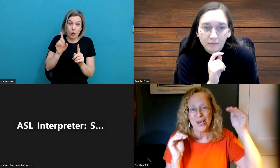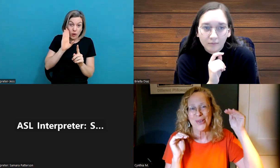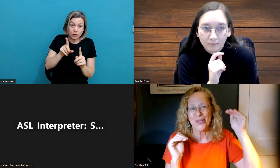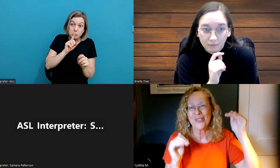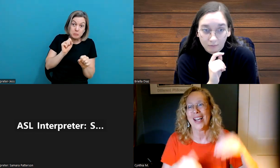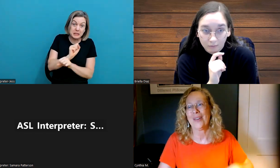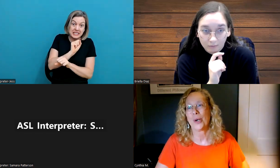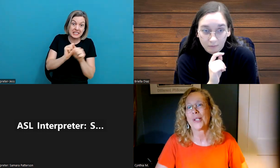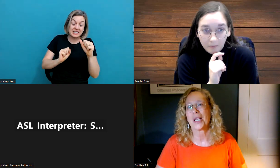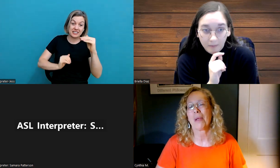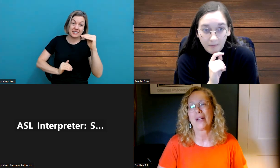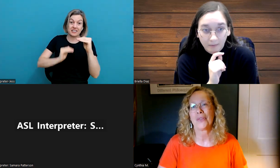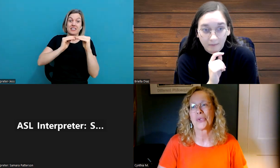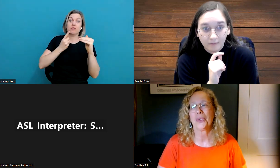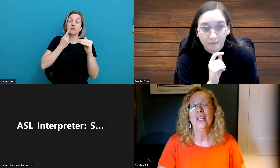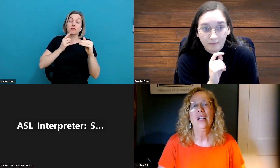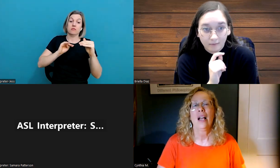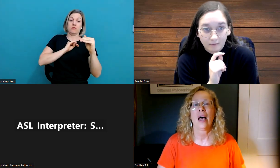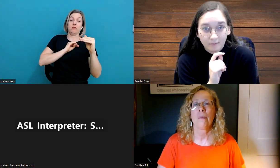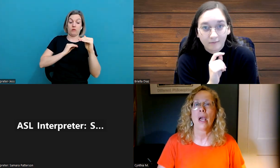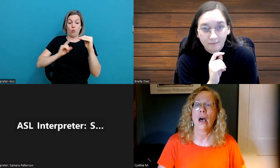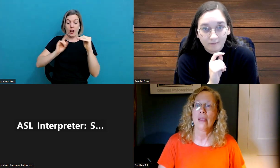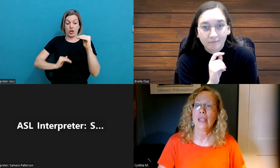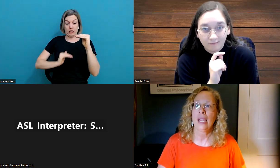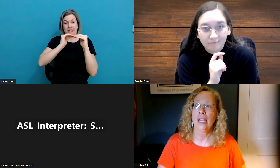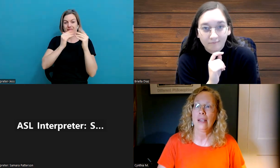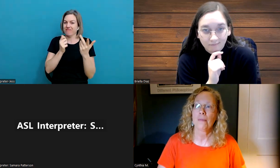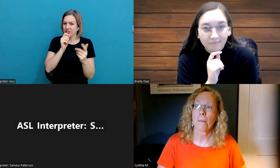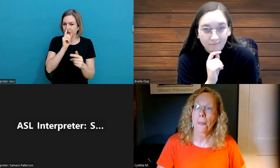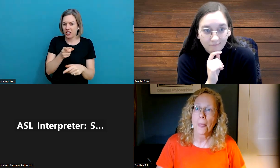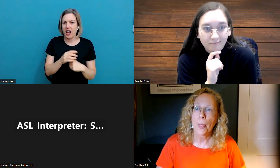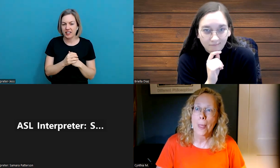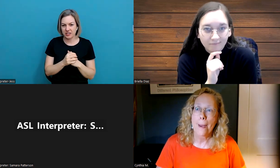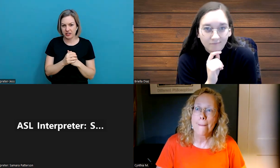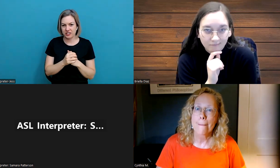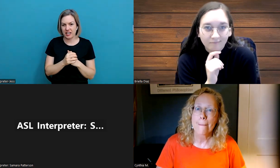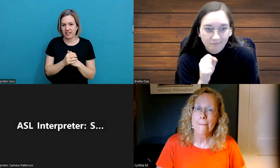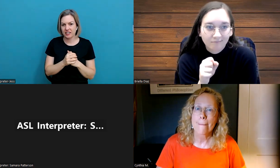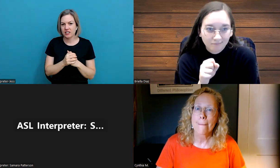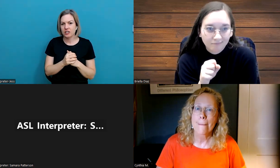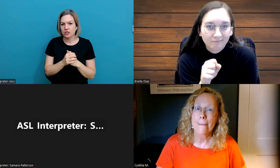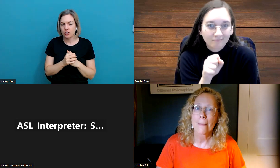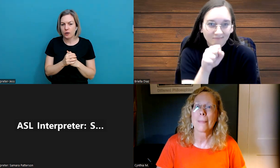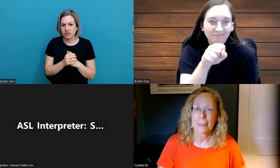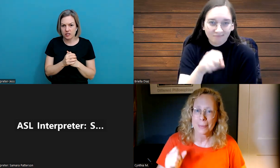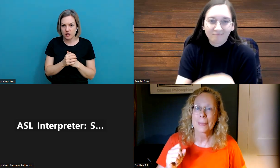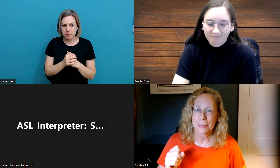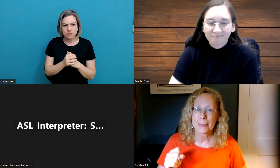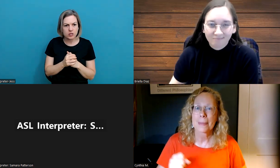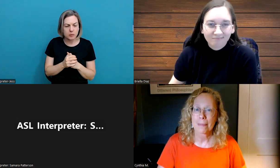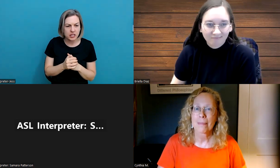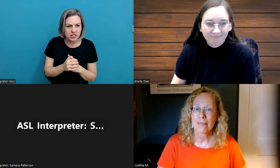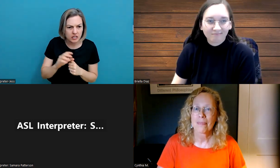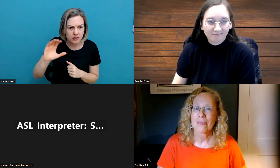that threshold where it's going to be beneficial. On the I see what you're saying. So it's